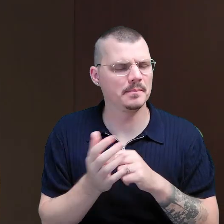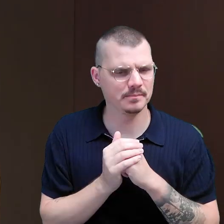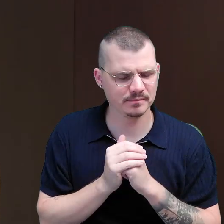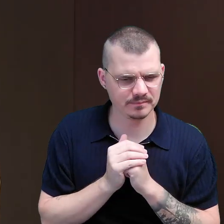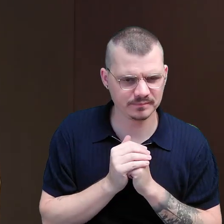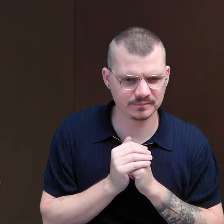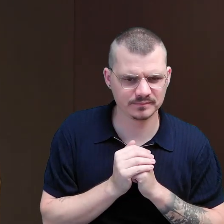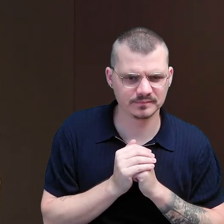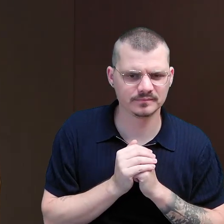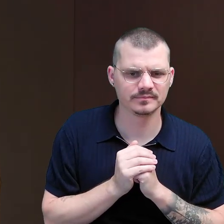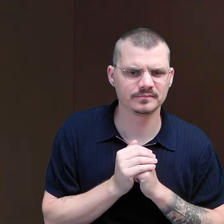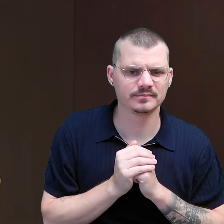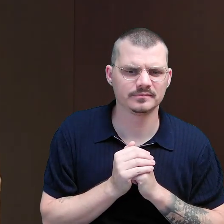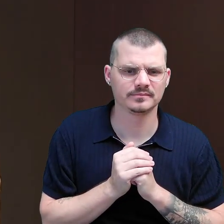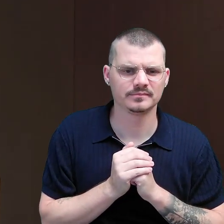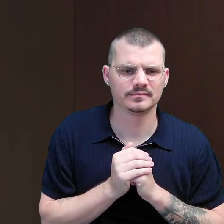up.